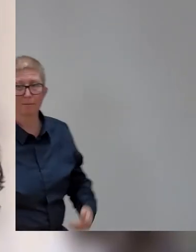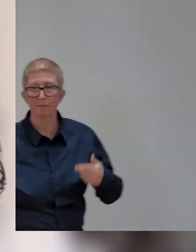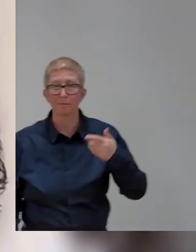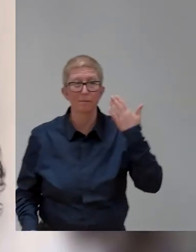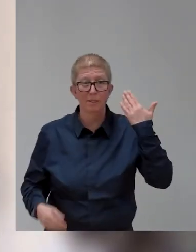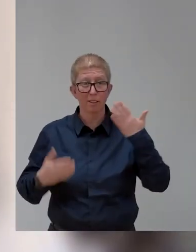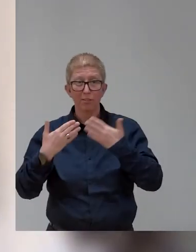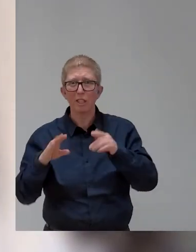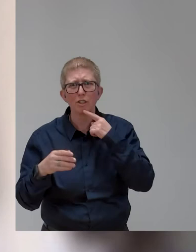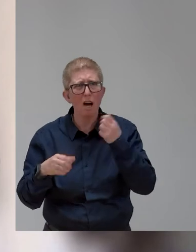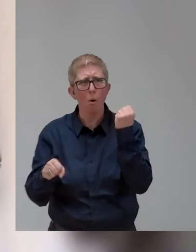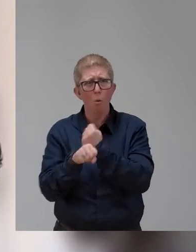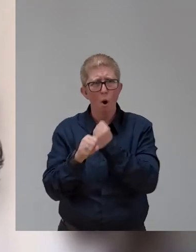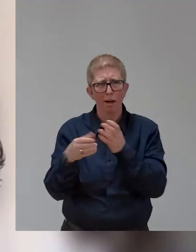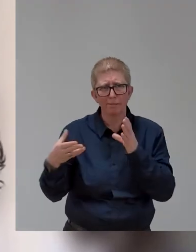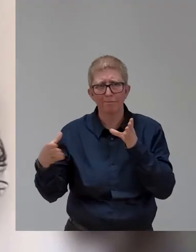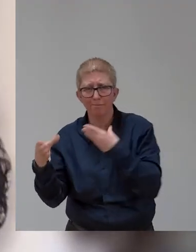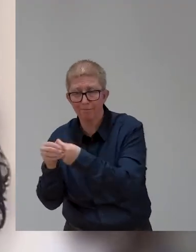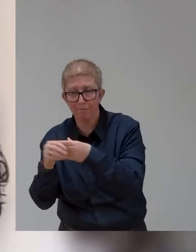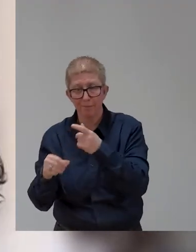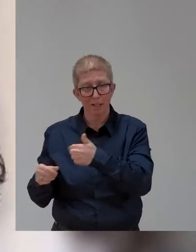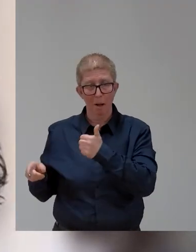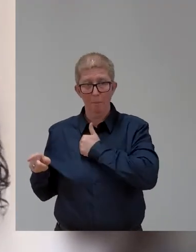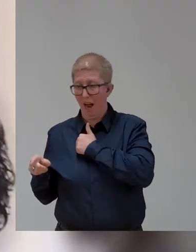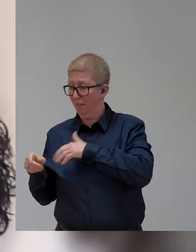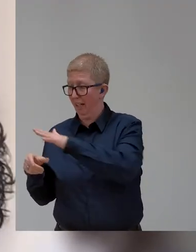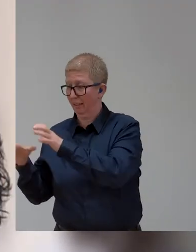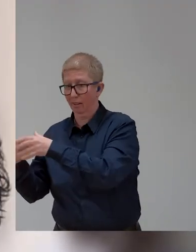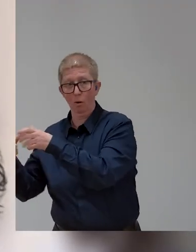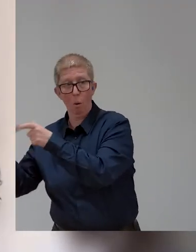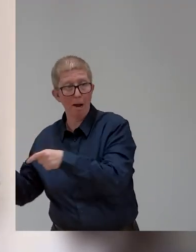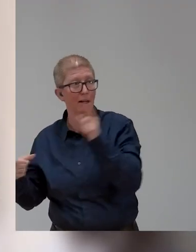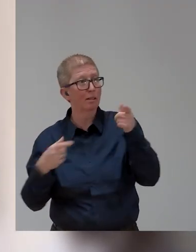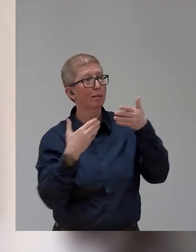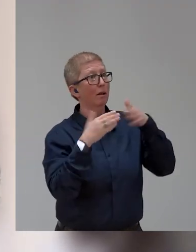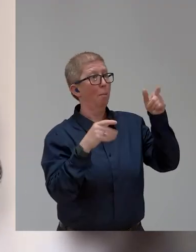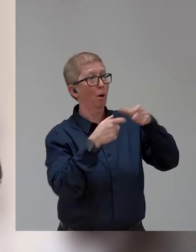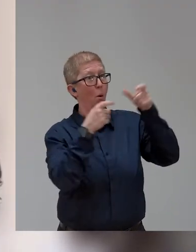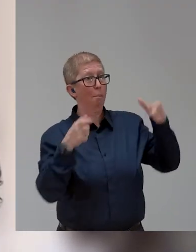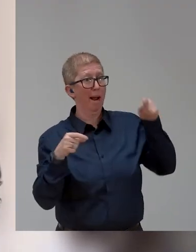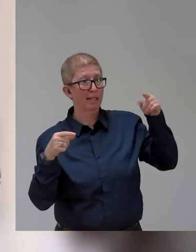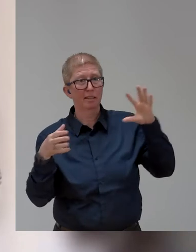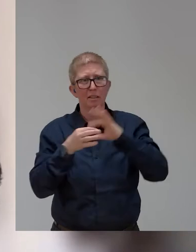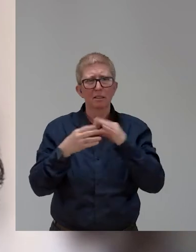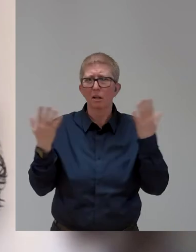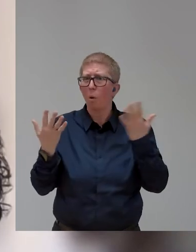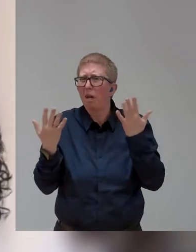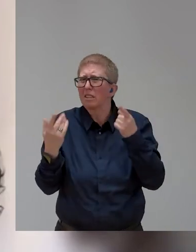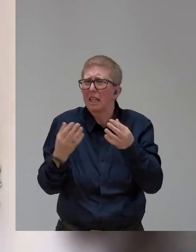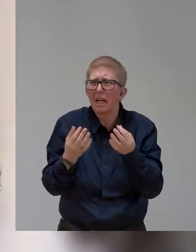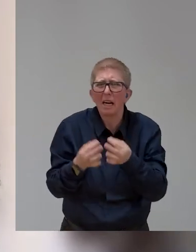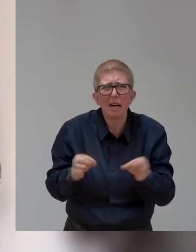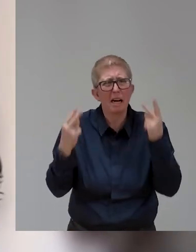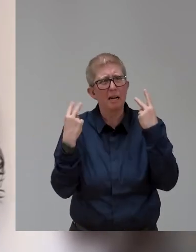and civil sectors is essential for shared goals. I have another question. What do you believe is the value of government participation in